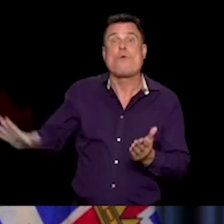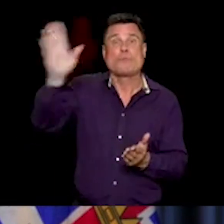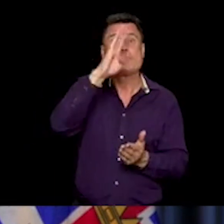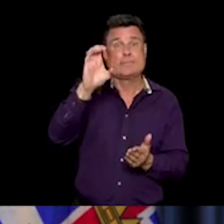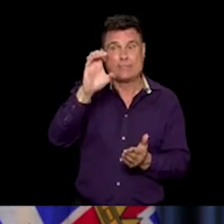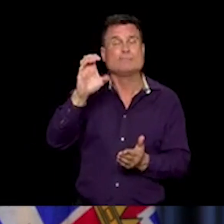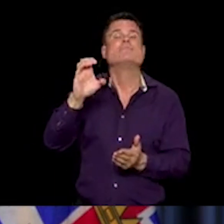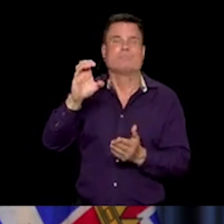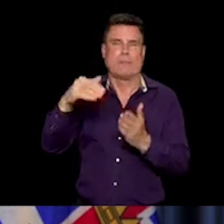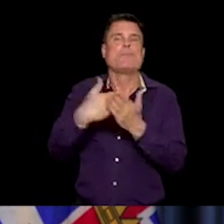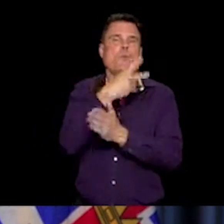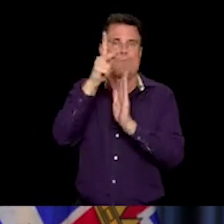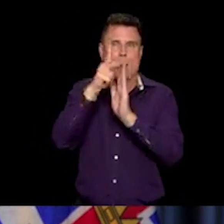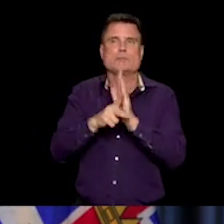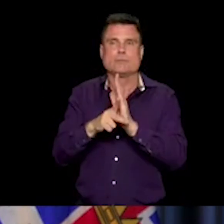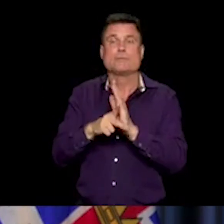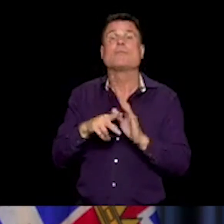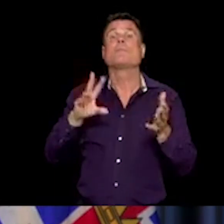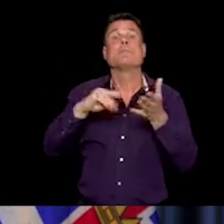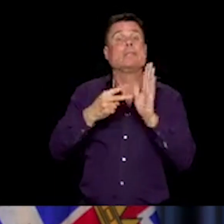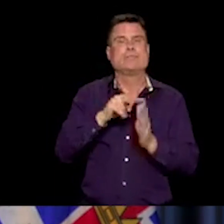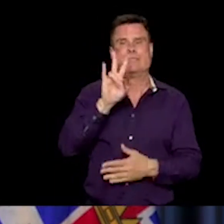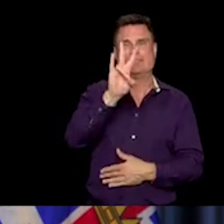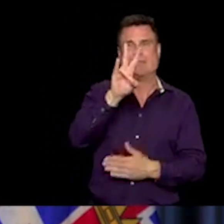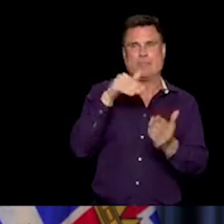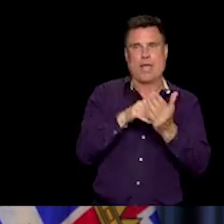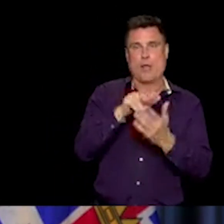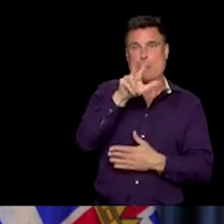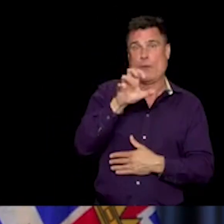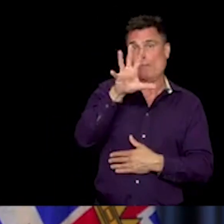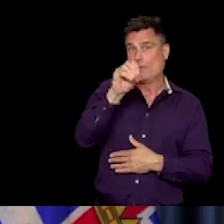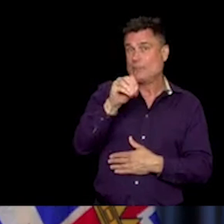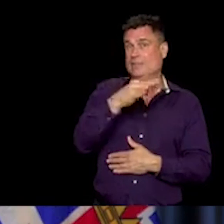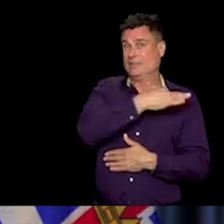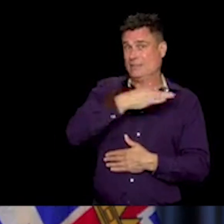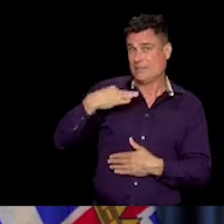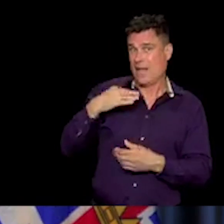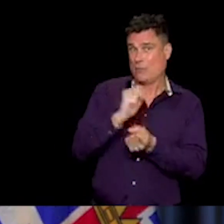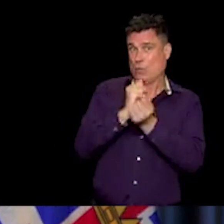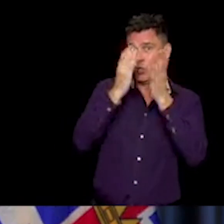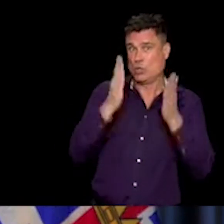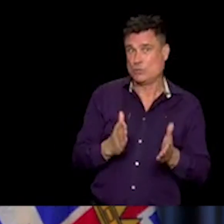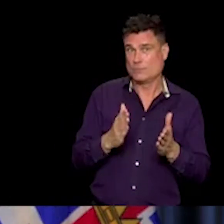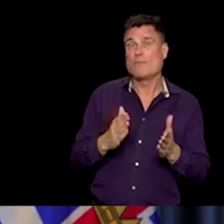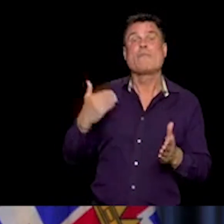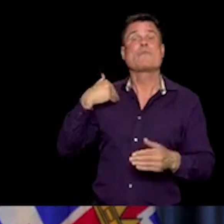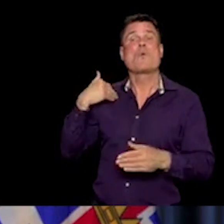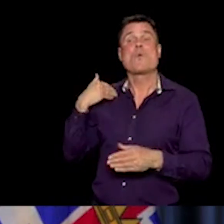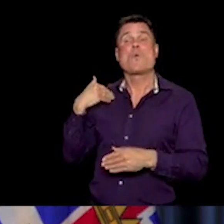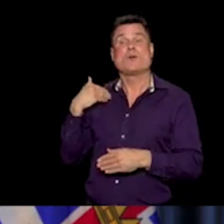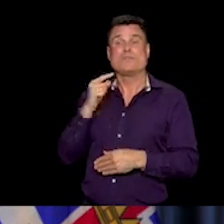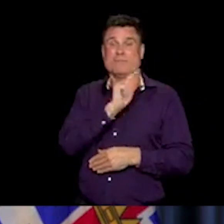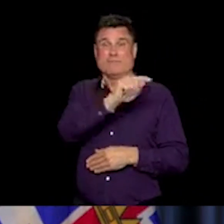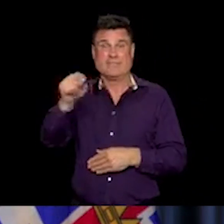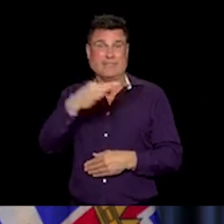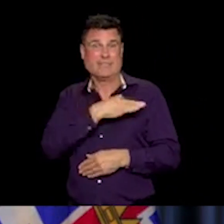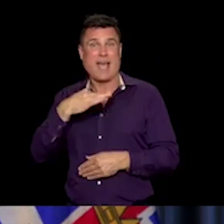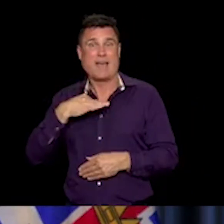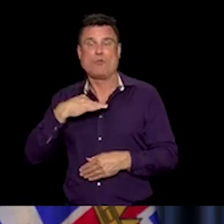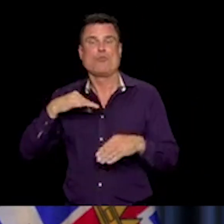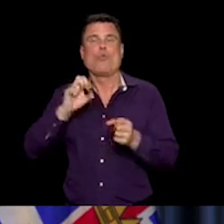the single site proposal, this is a proposal or the policy. This is the policy that employees in long-term care, assisted living,